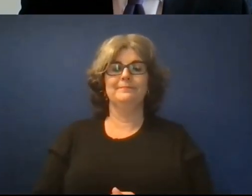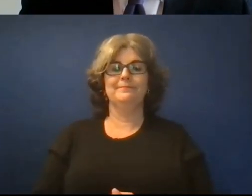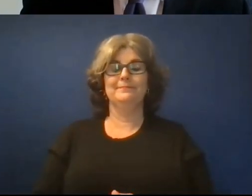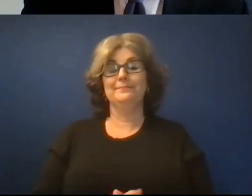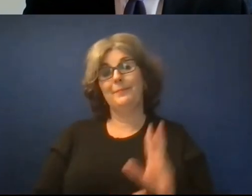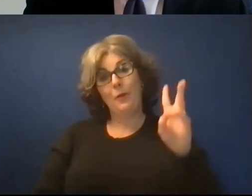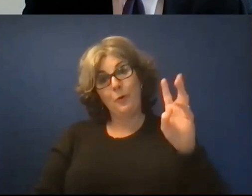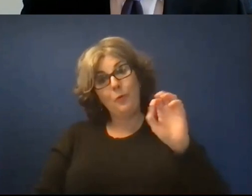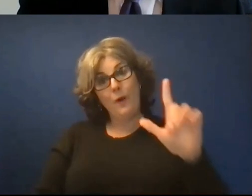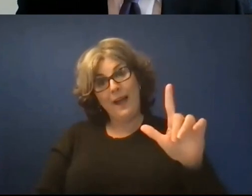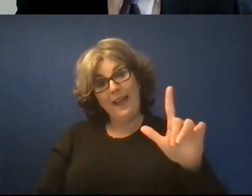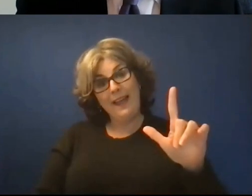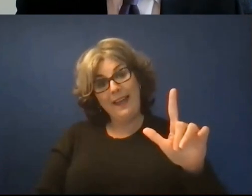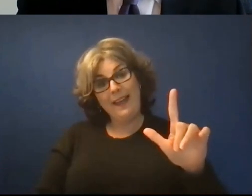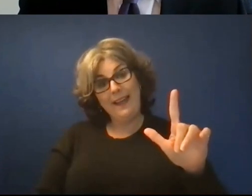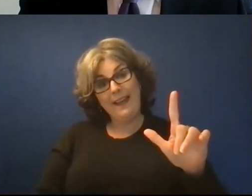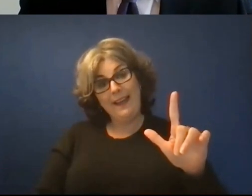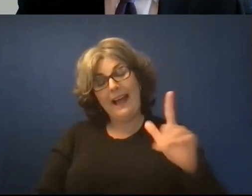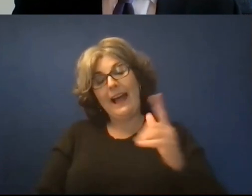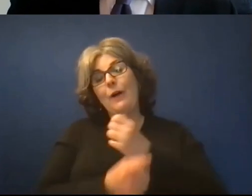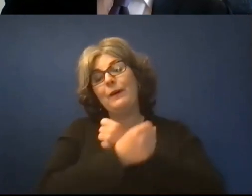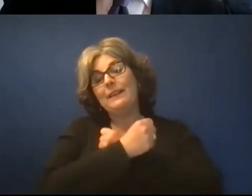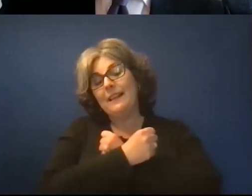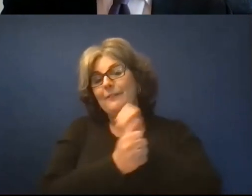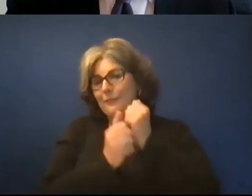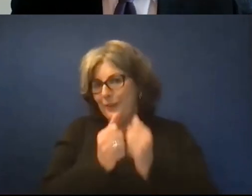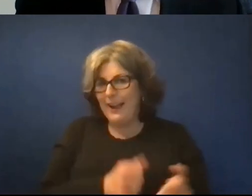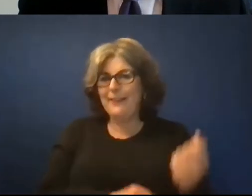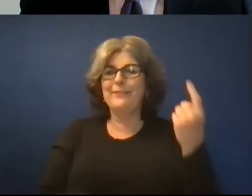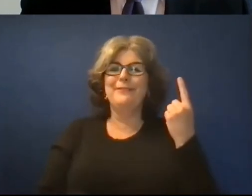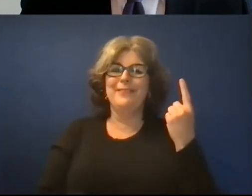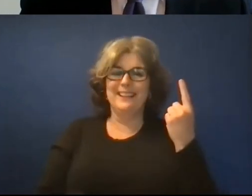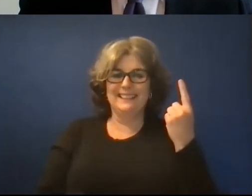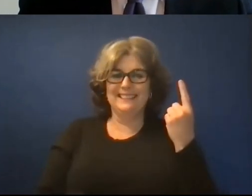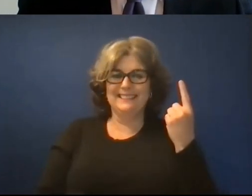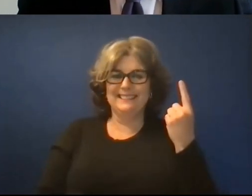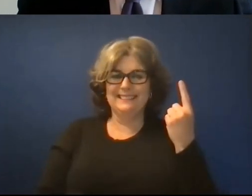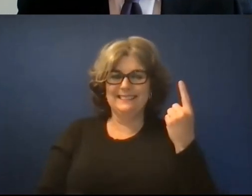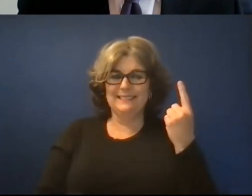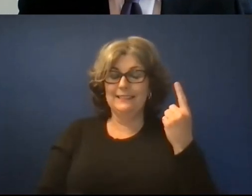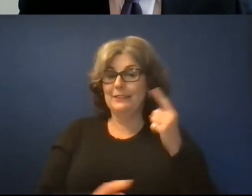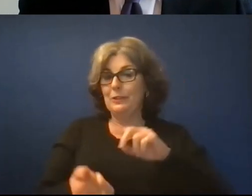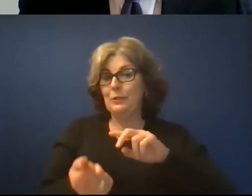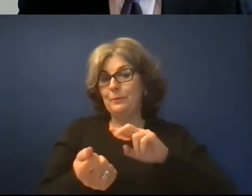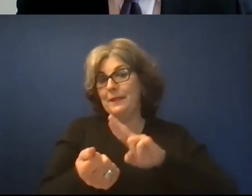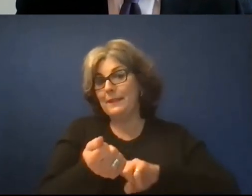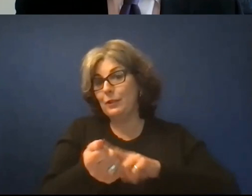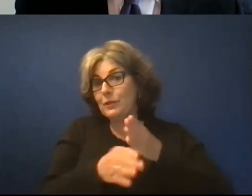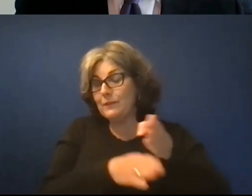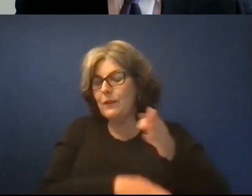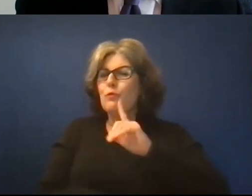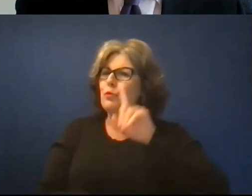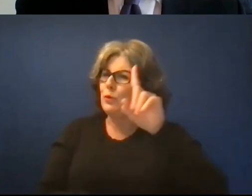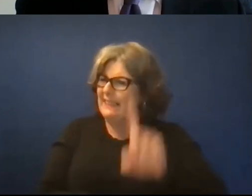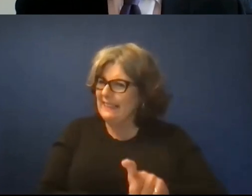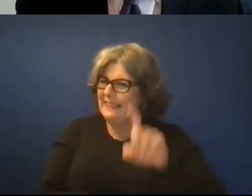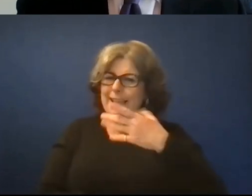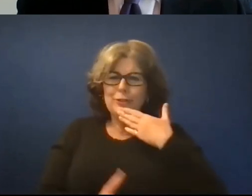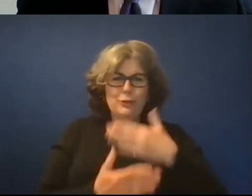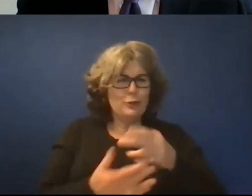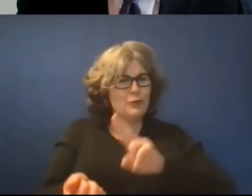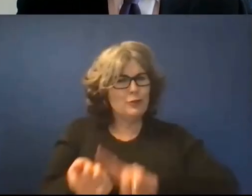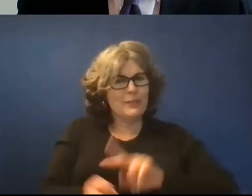Well, I would say I would love for everyone to be in the nursing field, because we really do need good